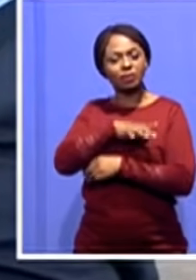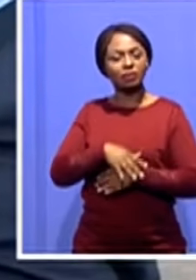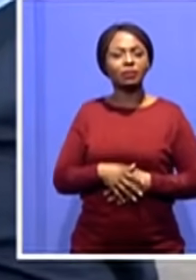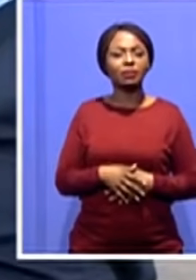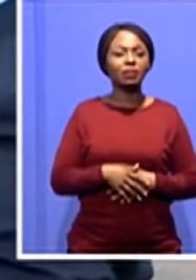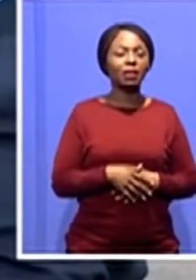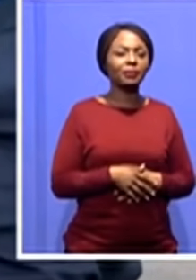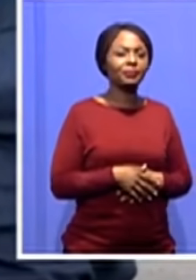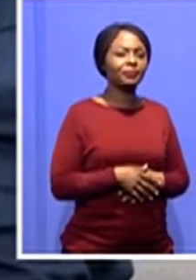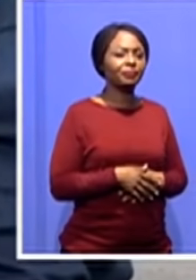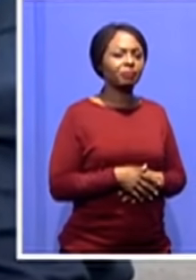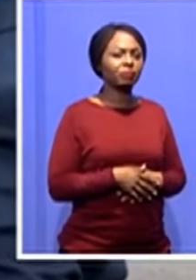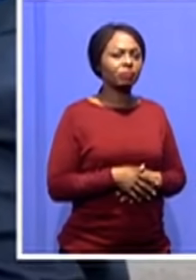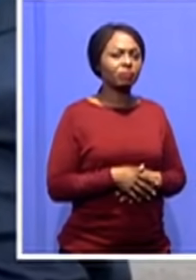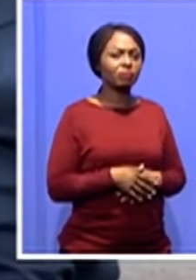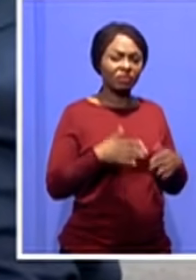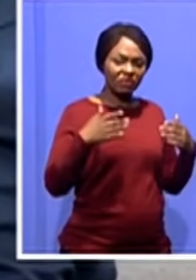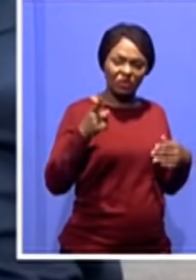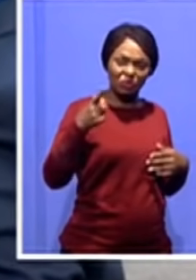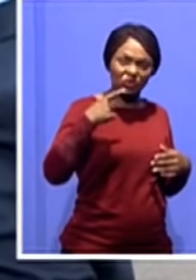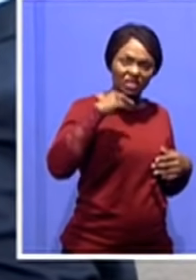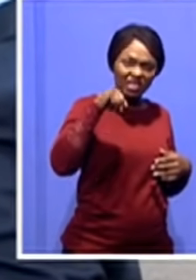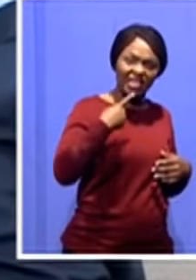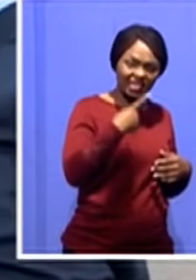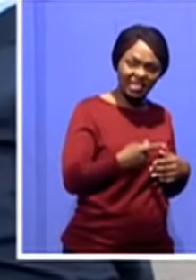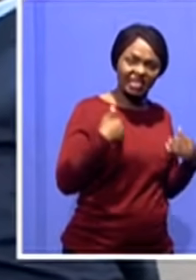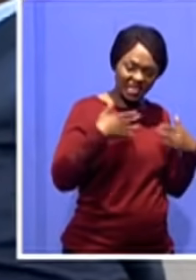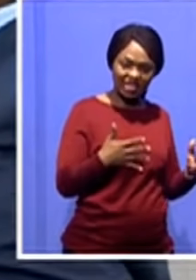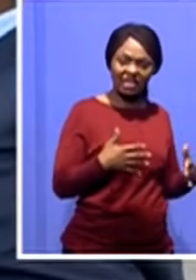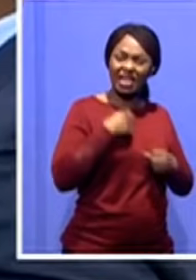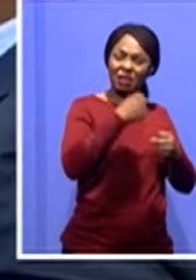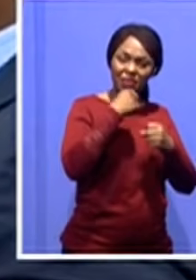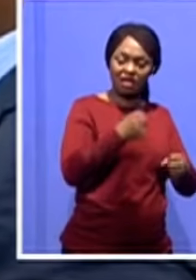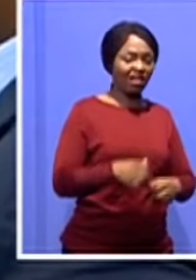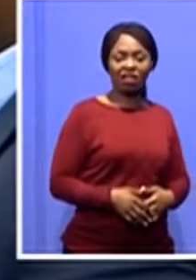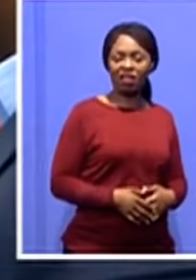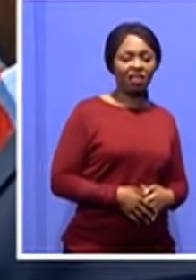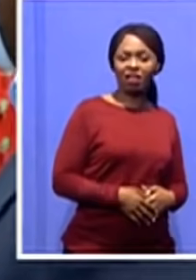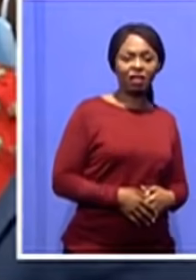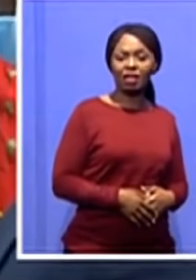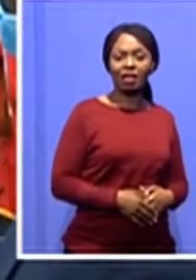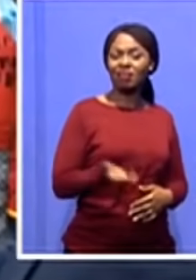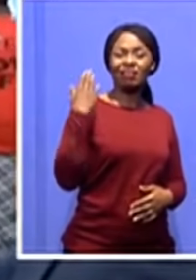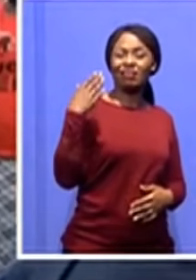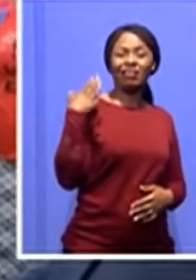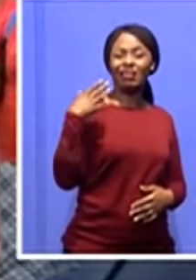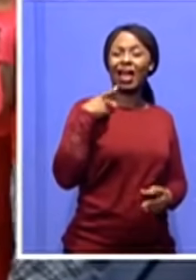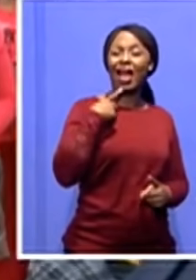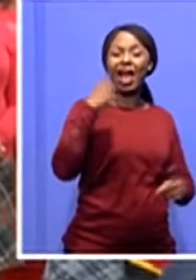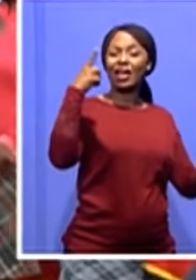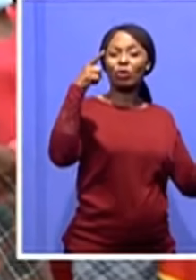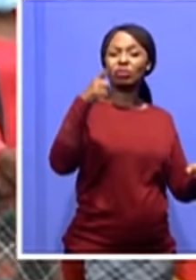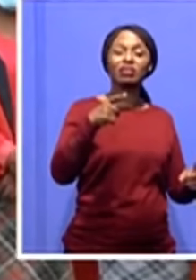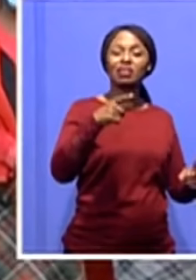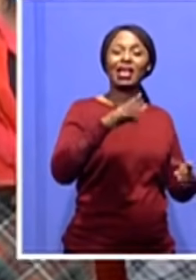our campaign. We've been doing this since the date for elections have been announced. We hit the ground running. We've been running. We are